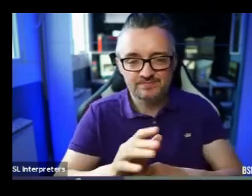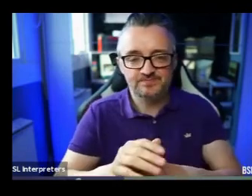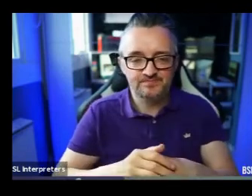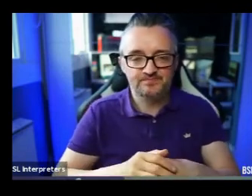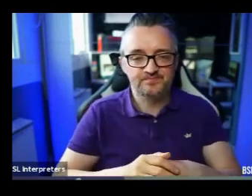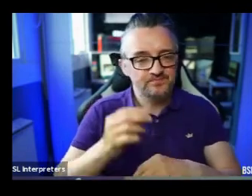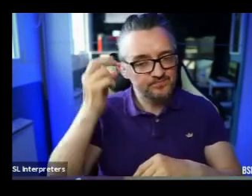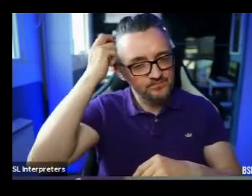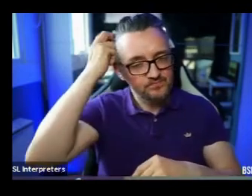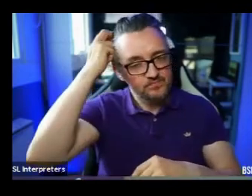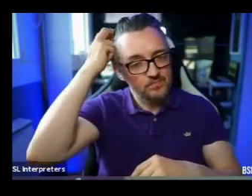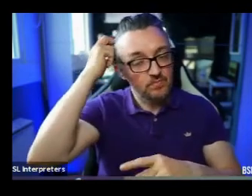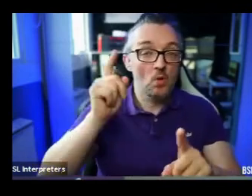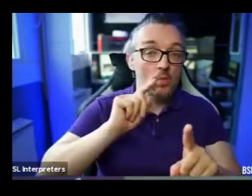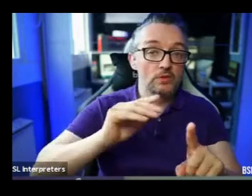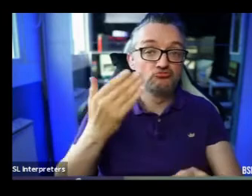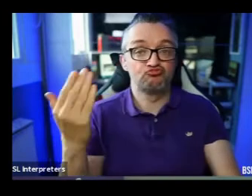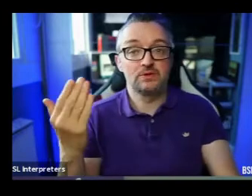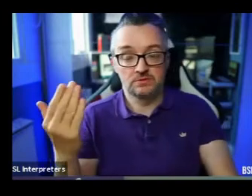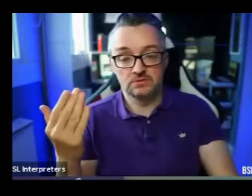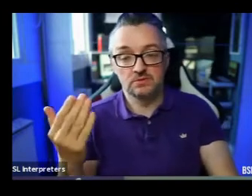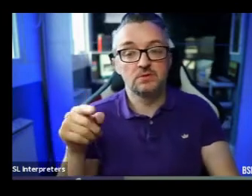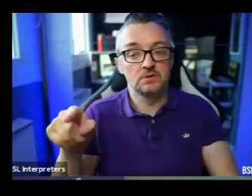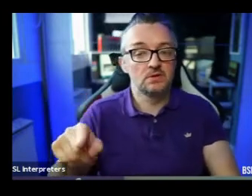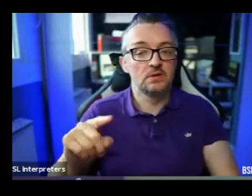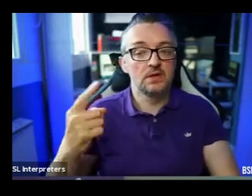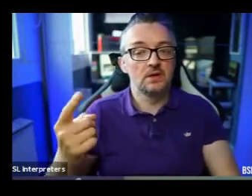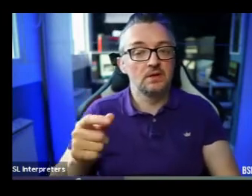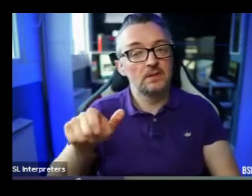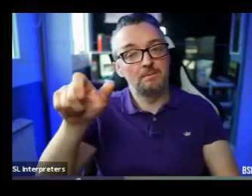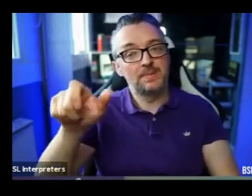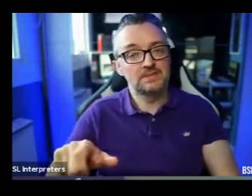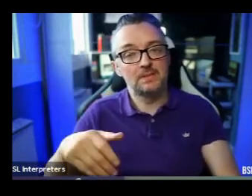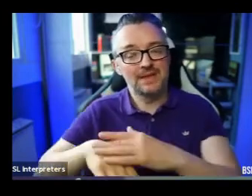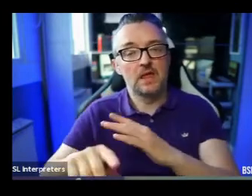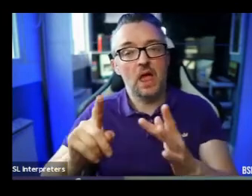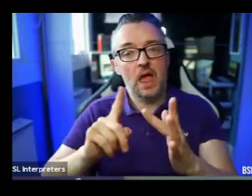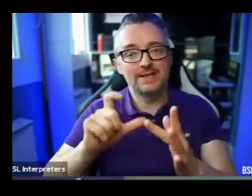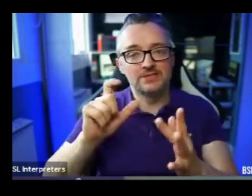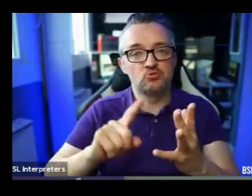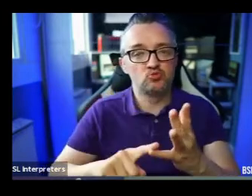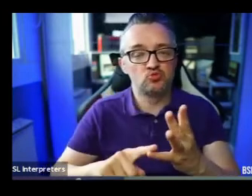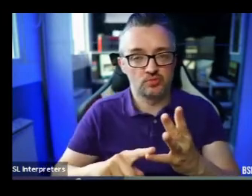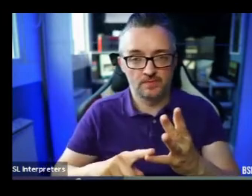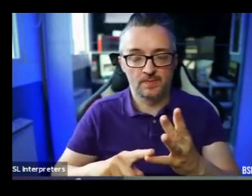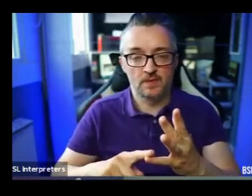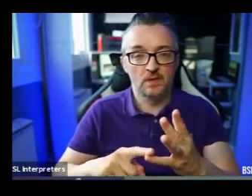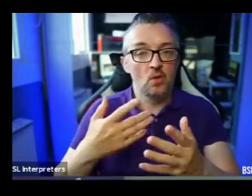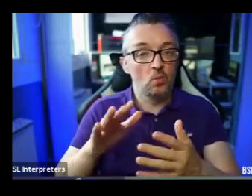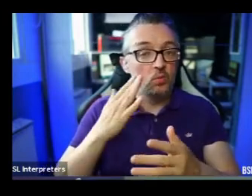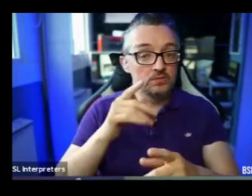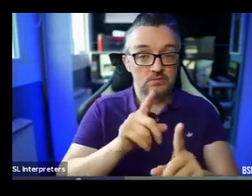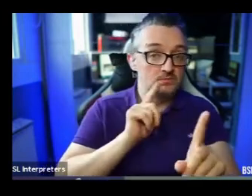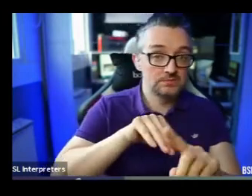television station. The woman on the right is a patient who had been in the ICU.